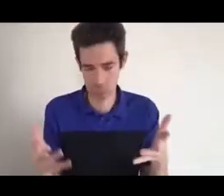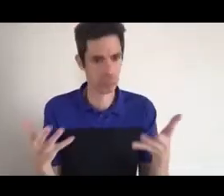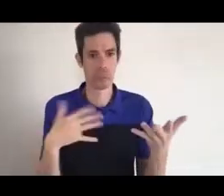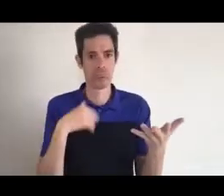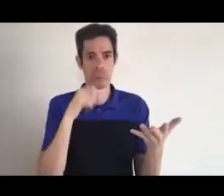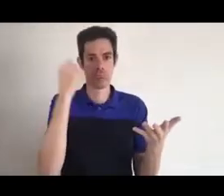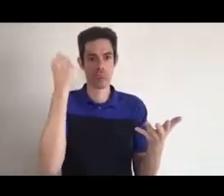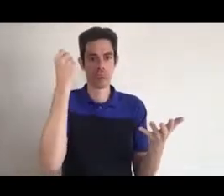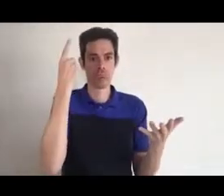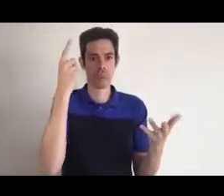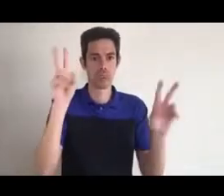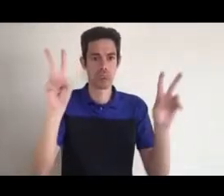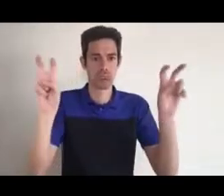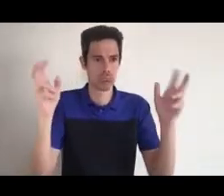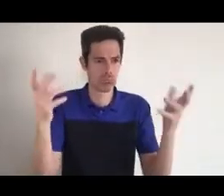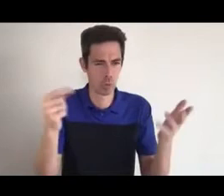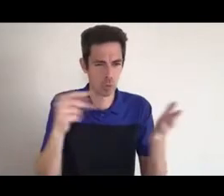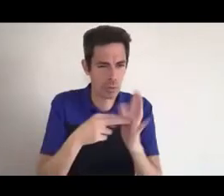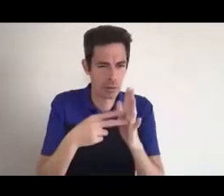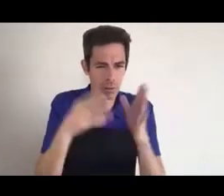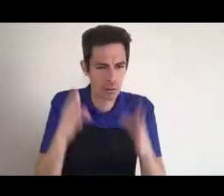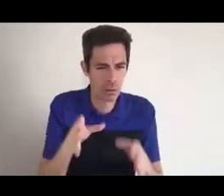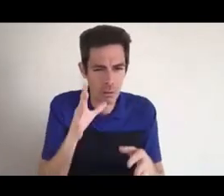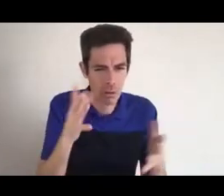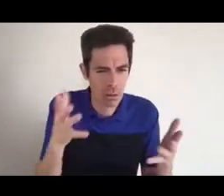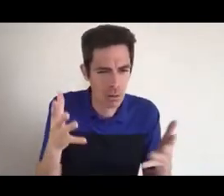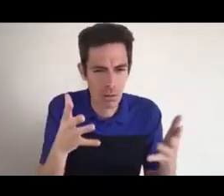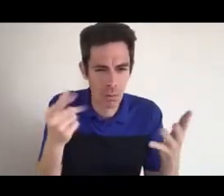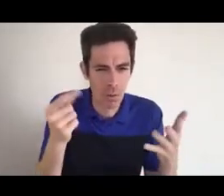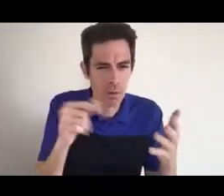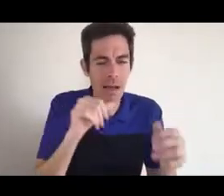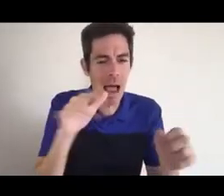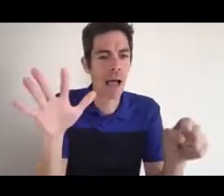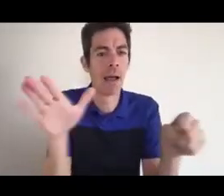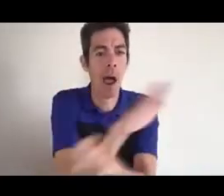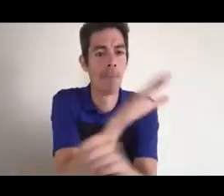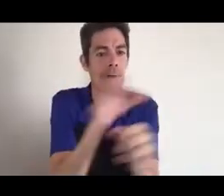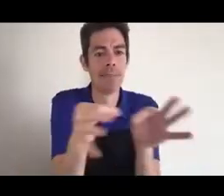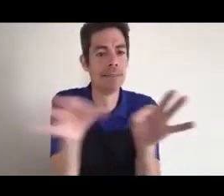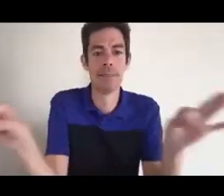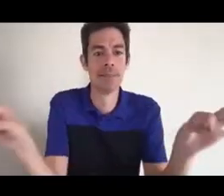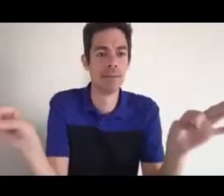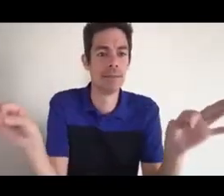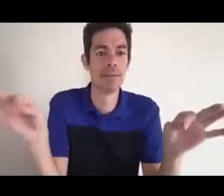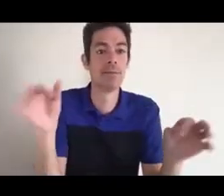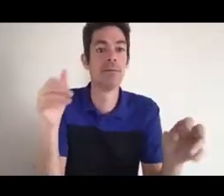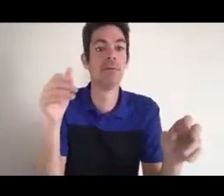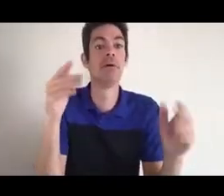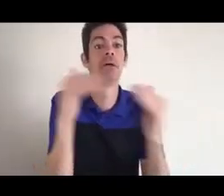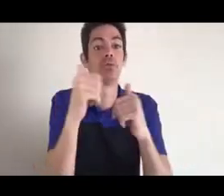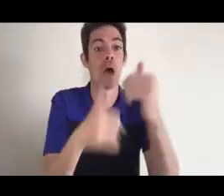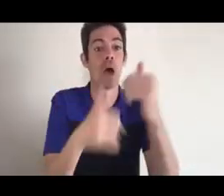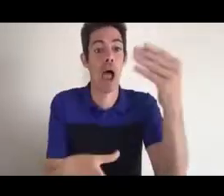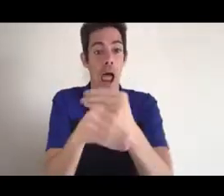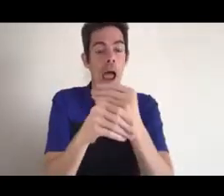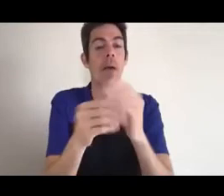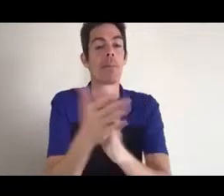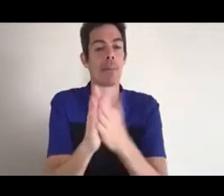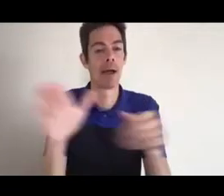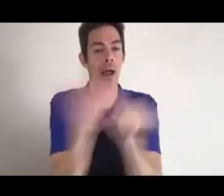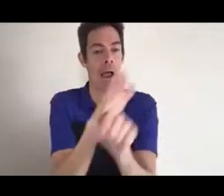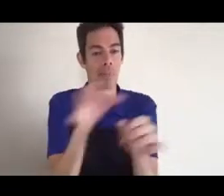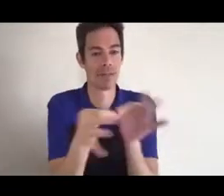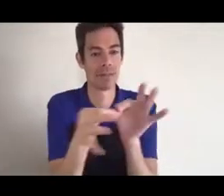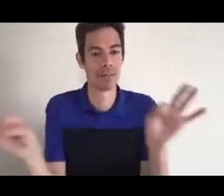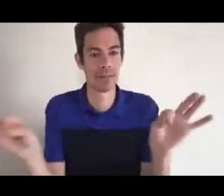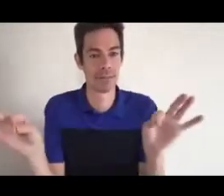if you just say person mother and you get rid of the is indicator, then you're just kind of like, what are you talking about? It's not a complete sentence. So